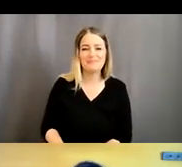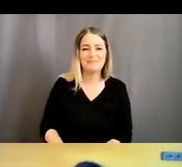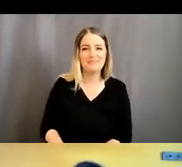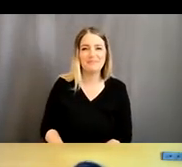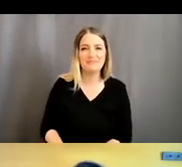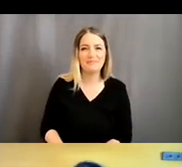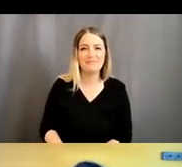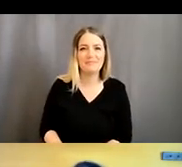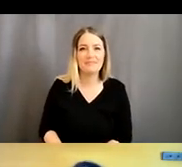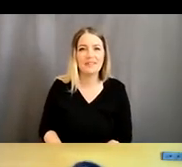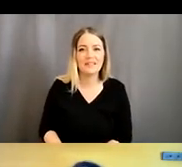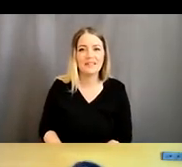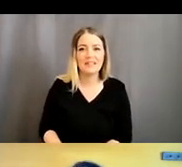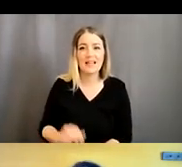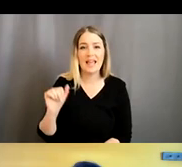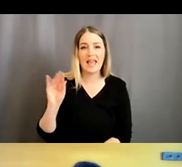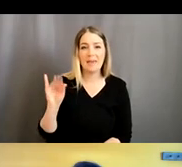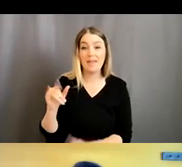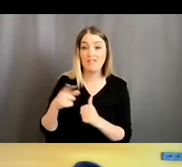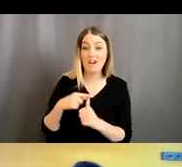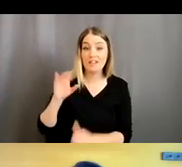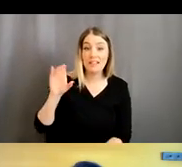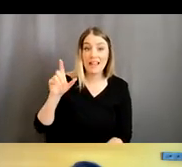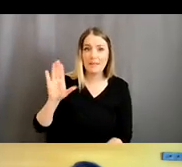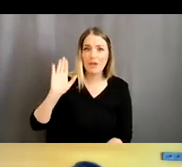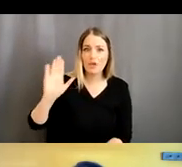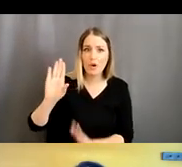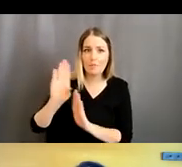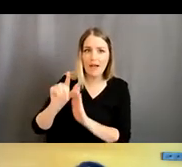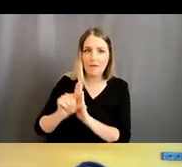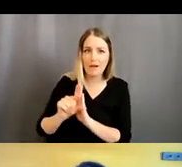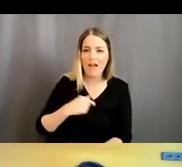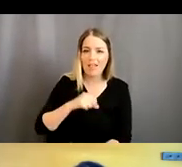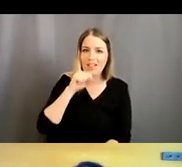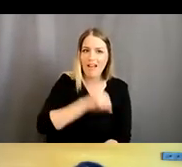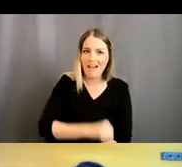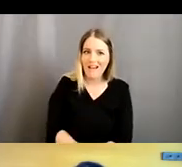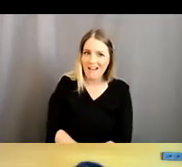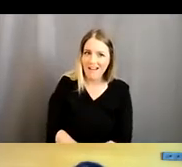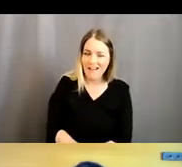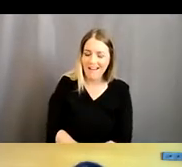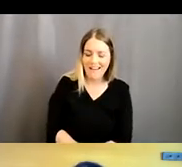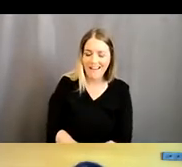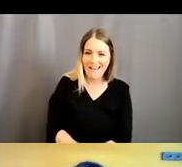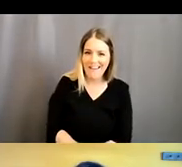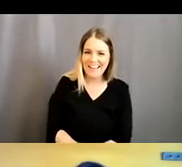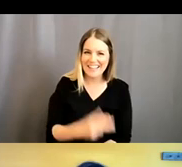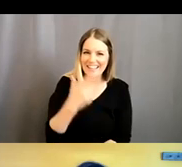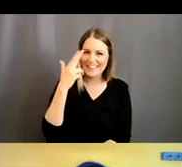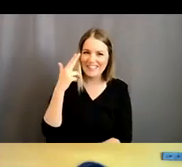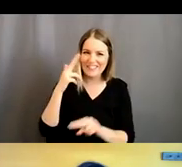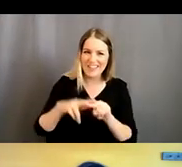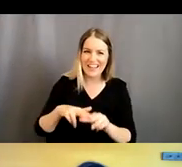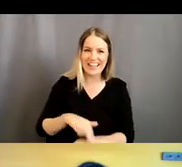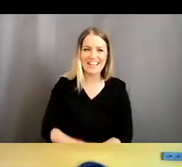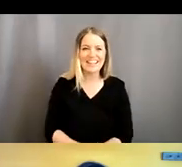First of all, Caleb, I love your background. That's wonderful. So fun.